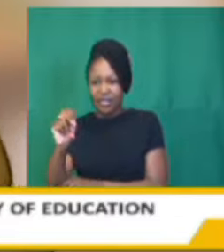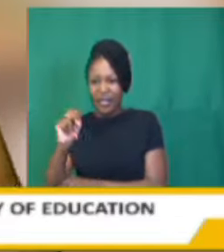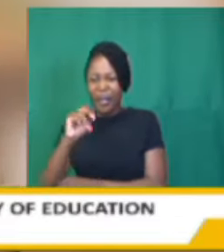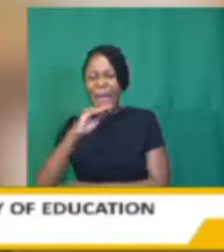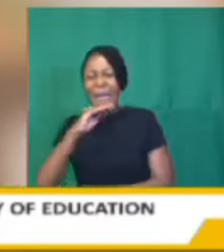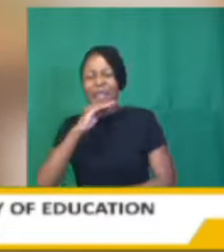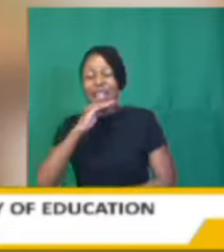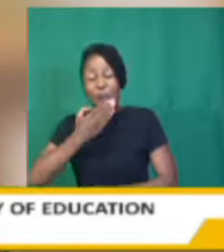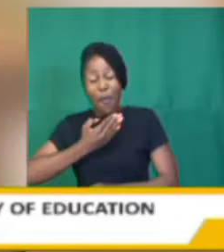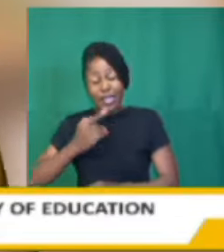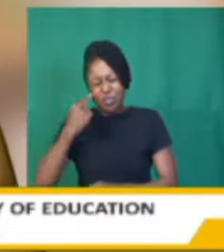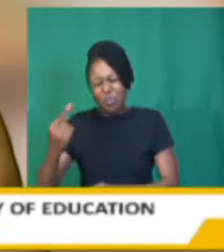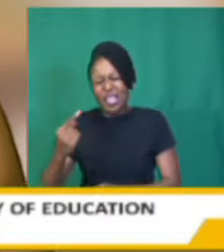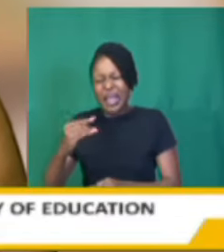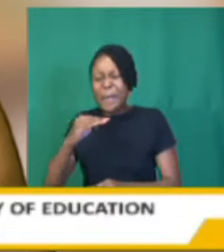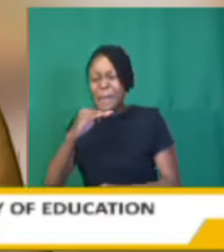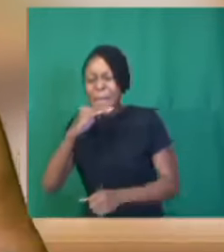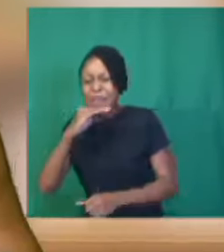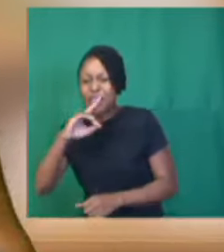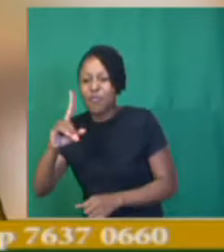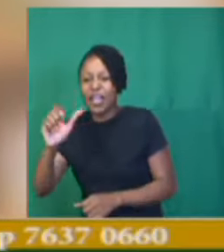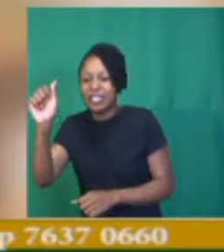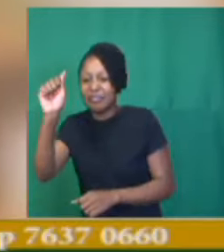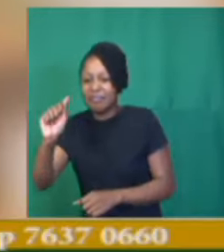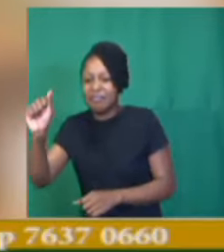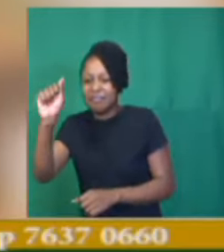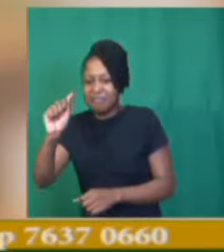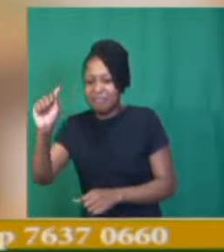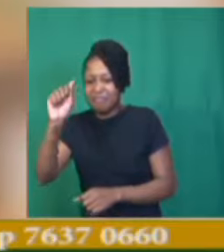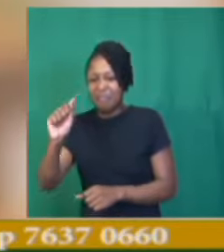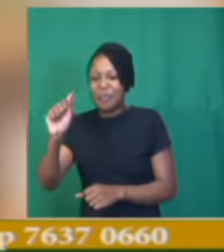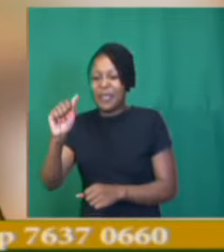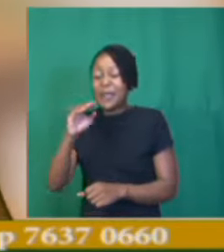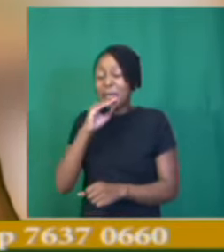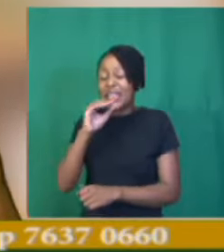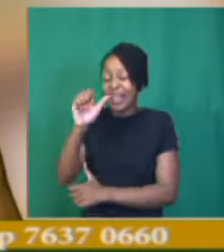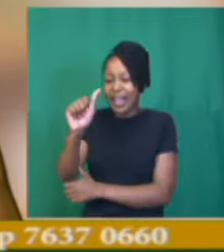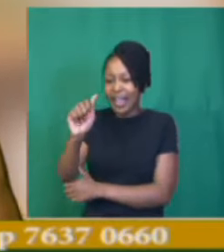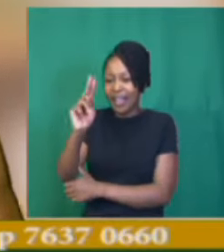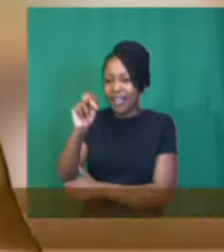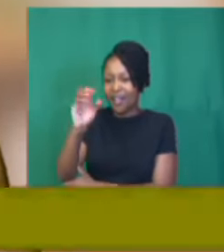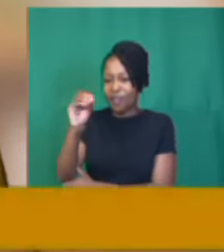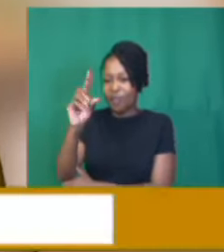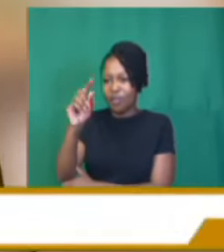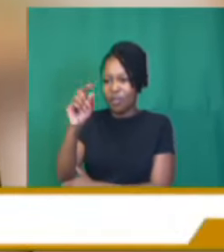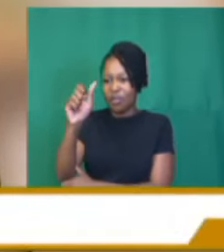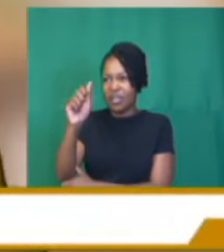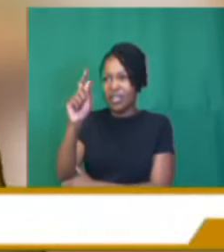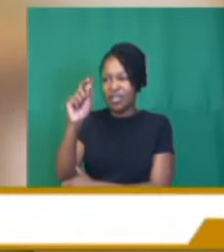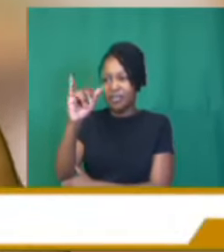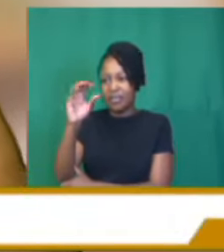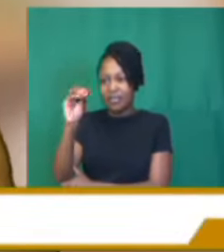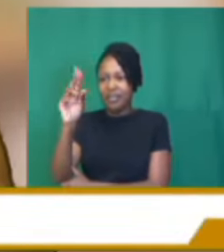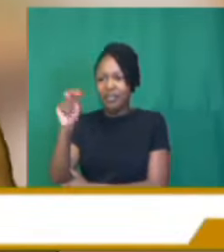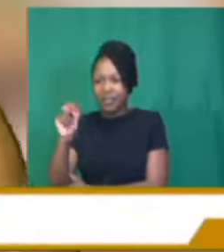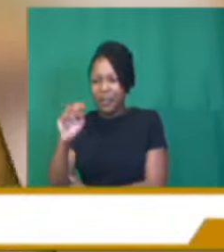through text annotation. So I said earlier that text annotation is a skill that you use